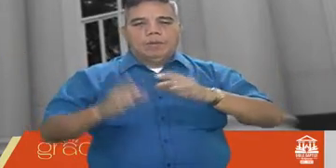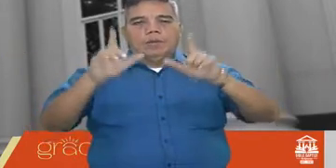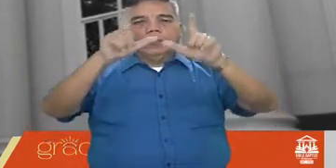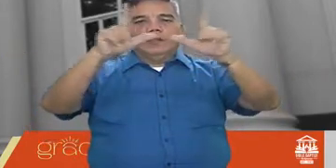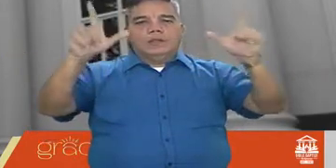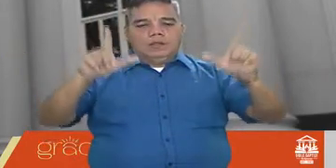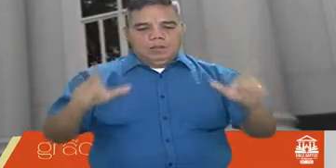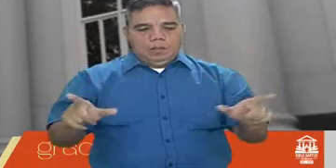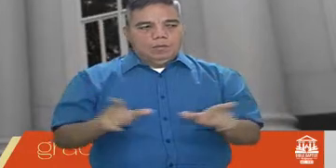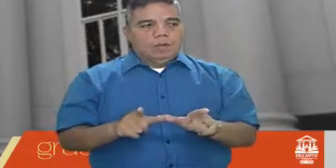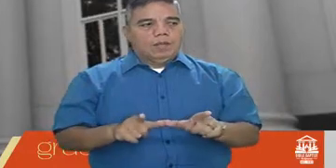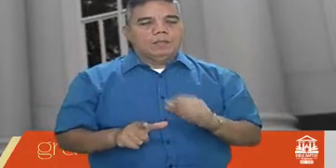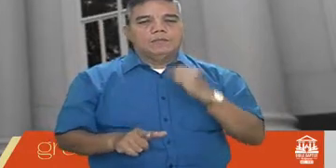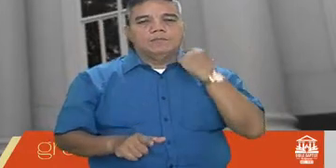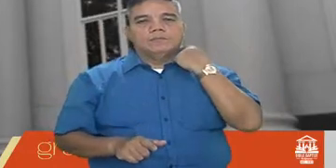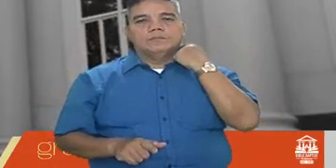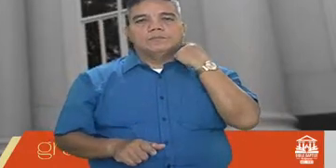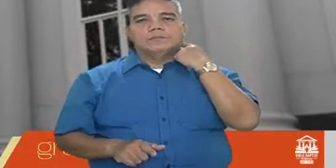Okay, thank you. Please be seated.